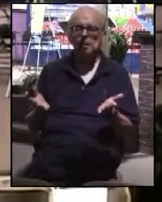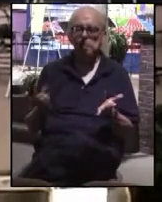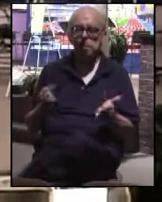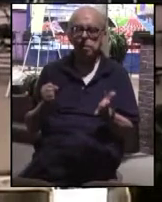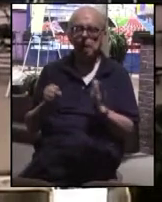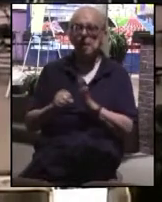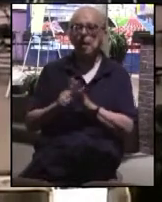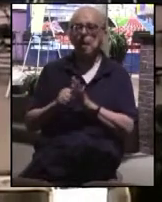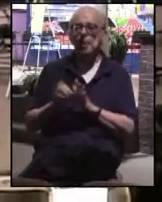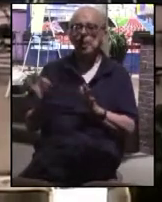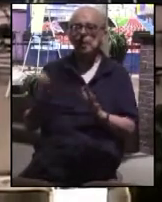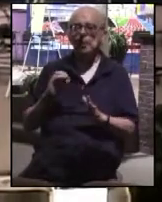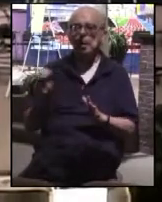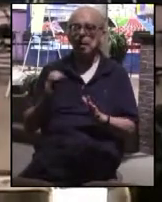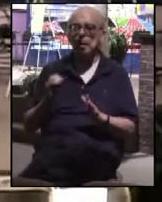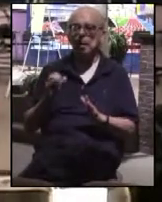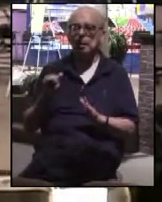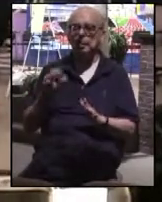What's that? I